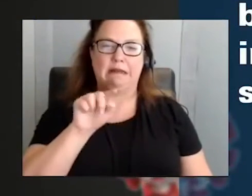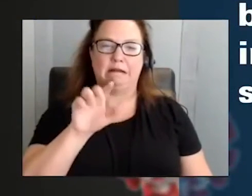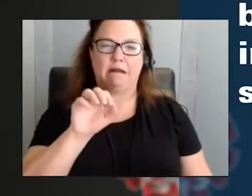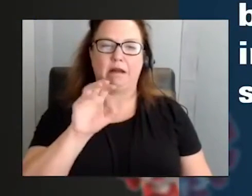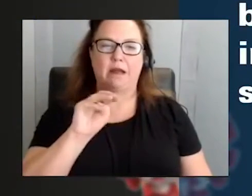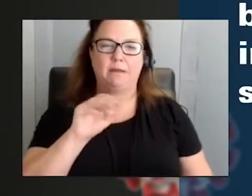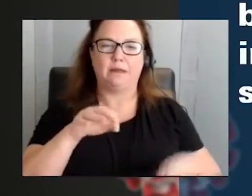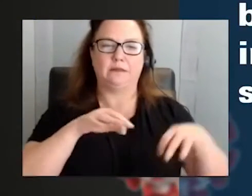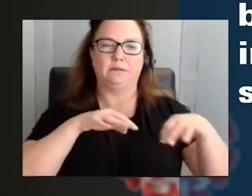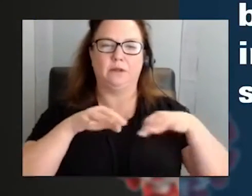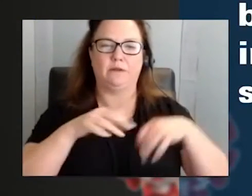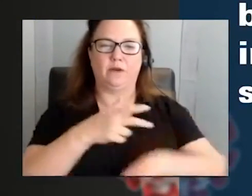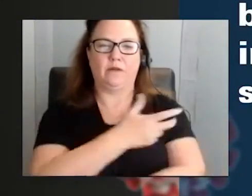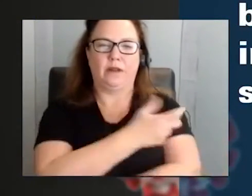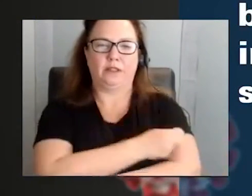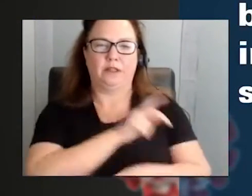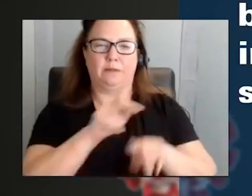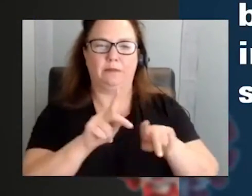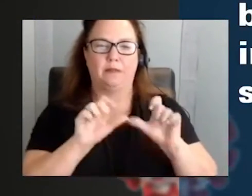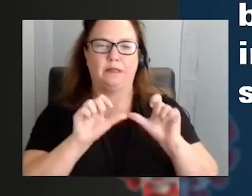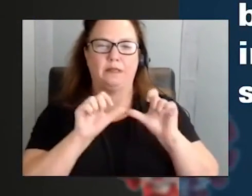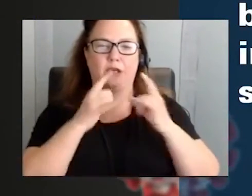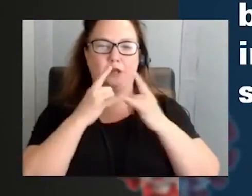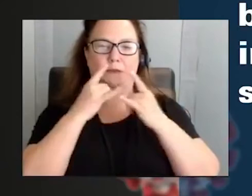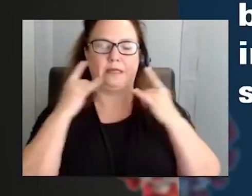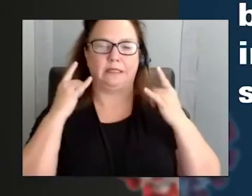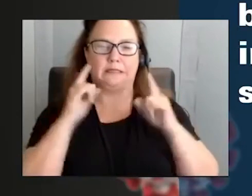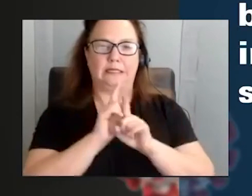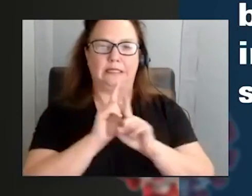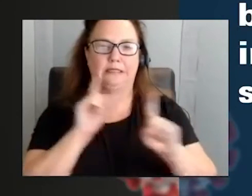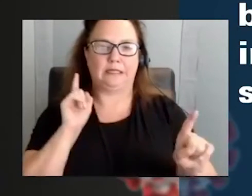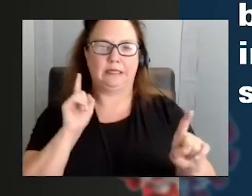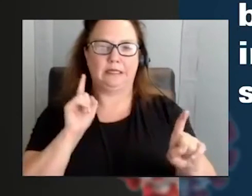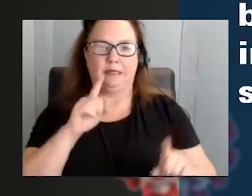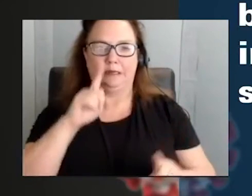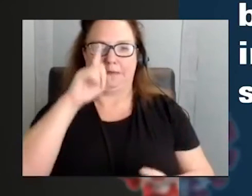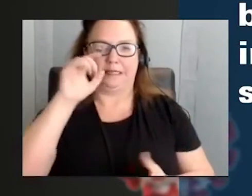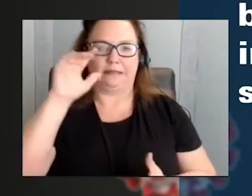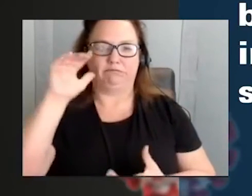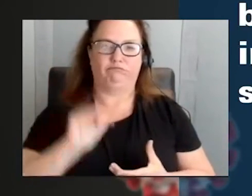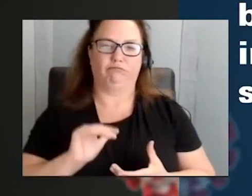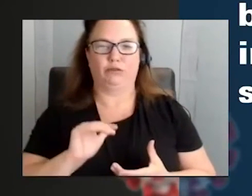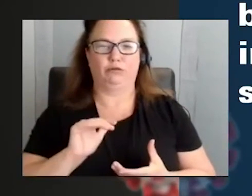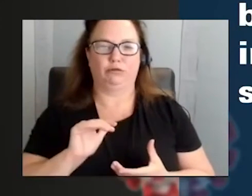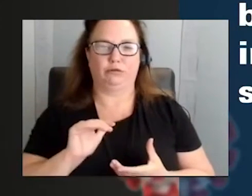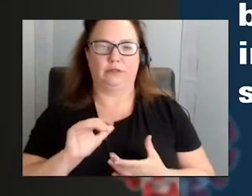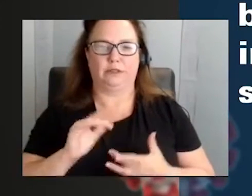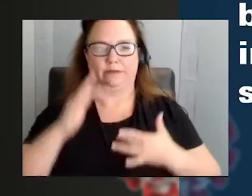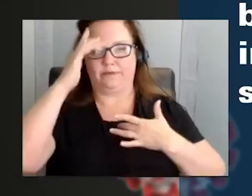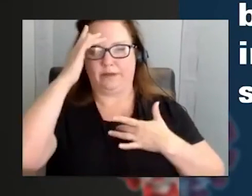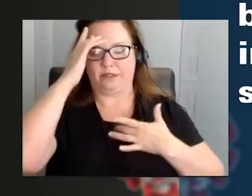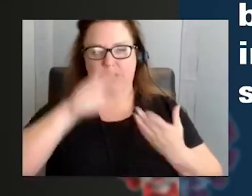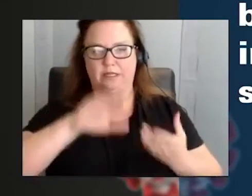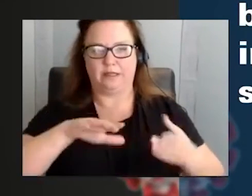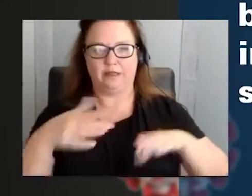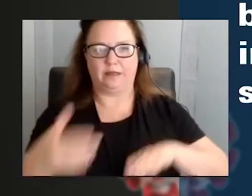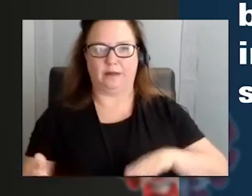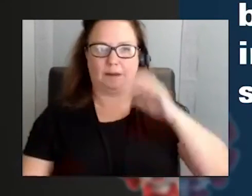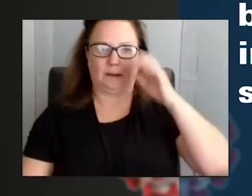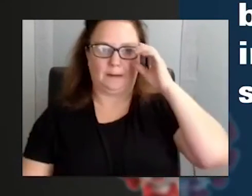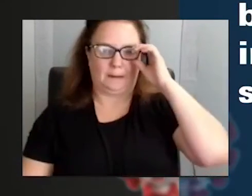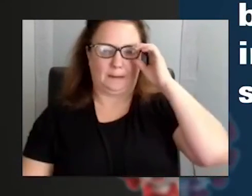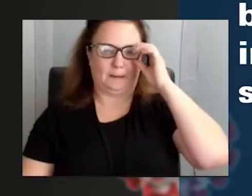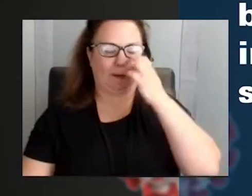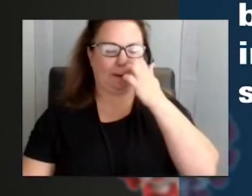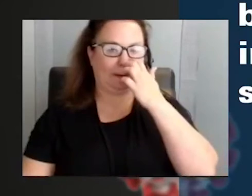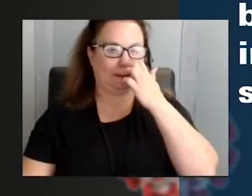vaccinated people to continue masking and distancing because it would significantly reduce infections and death. Did you see the study?